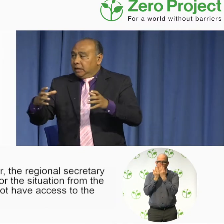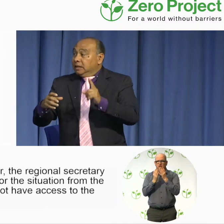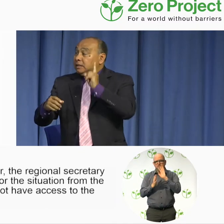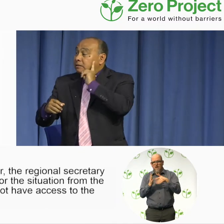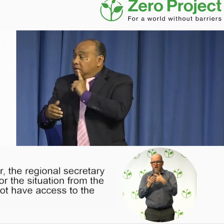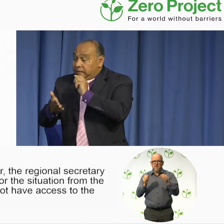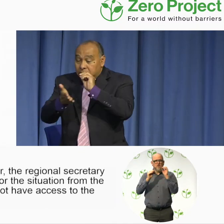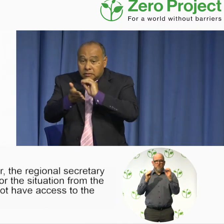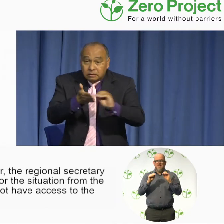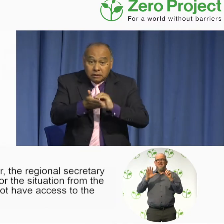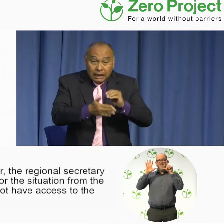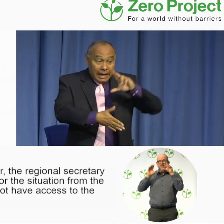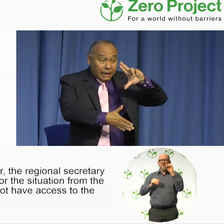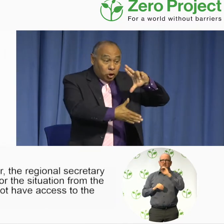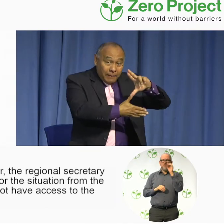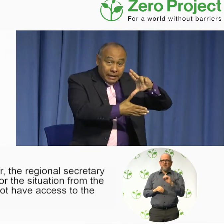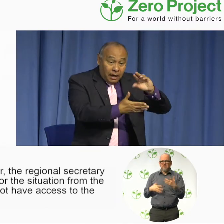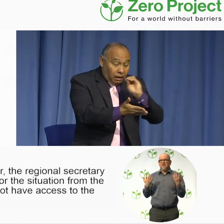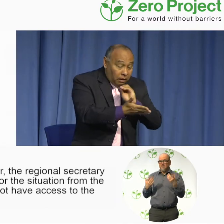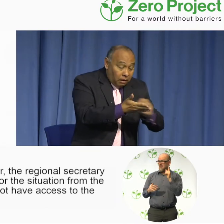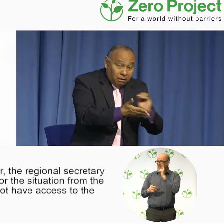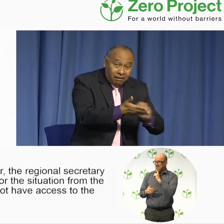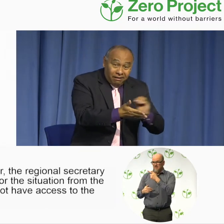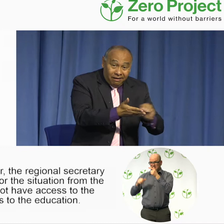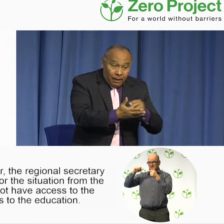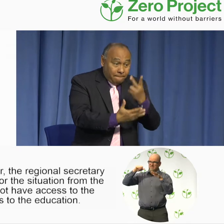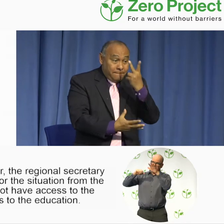education. Deaf person do not have access to the education.